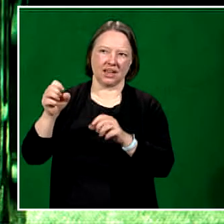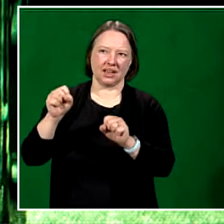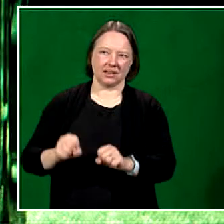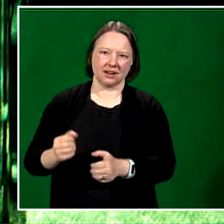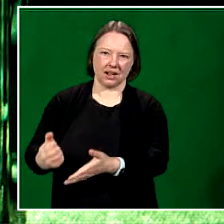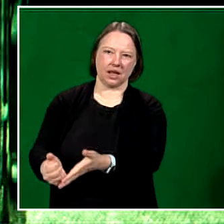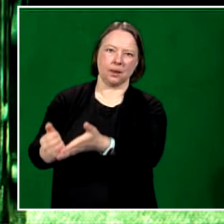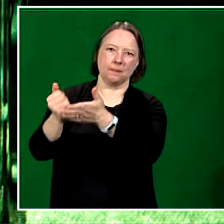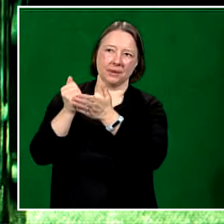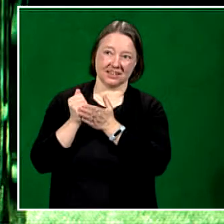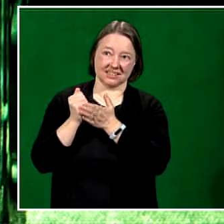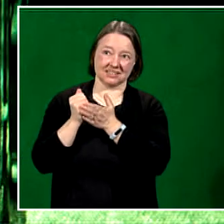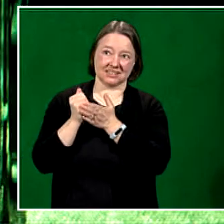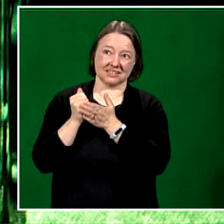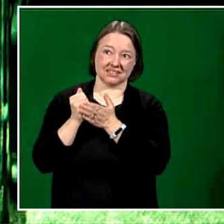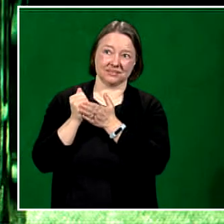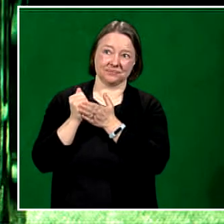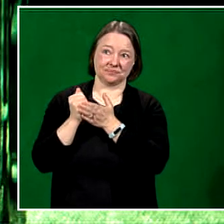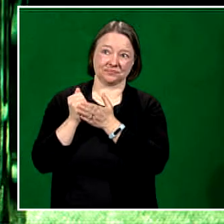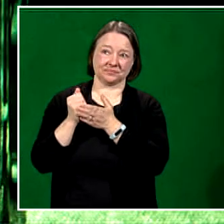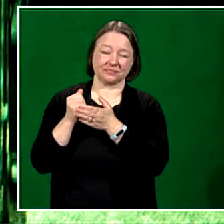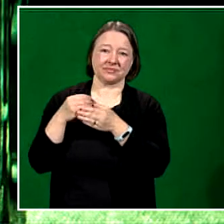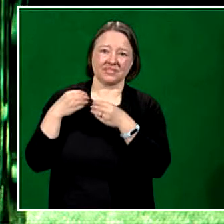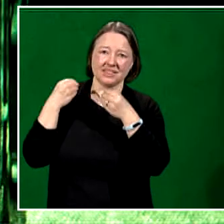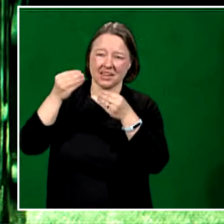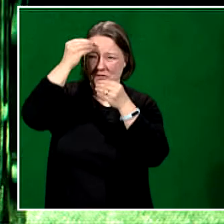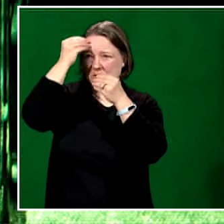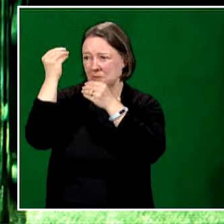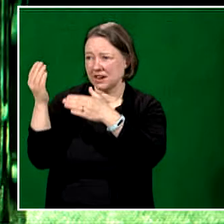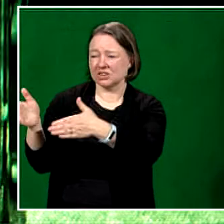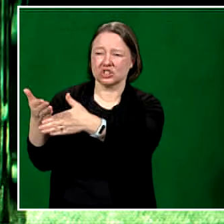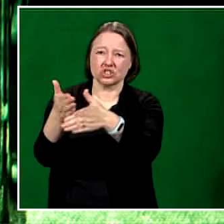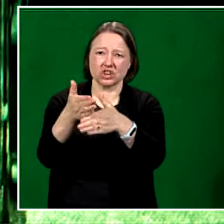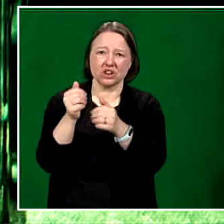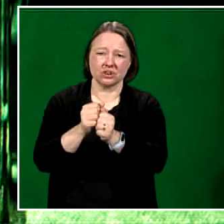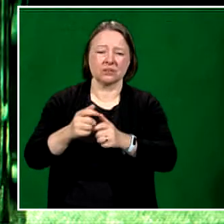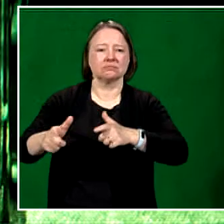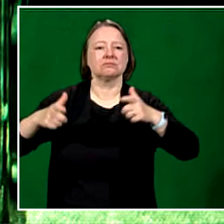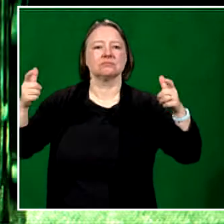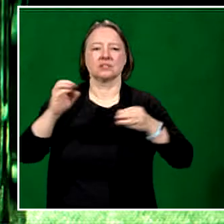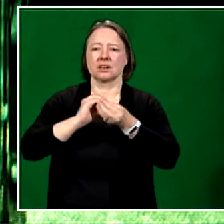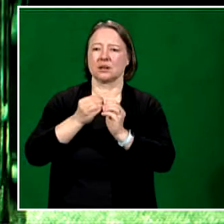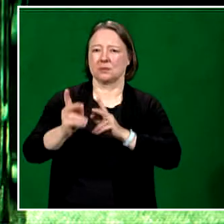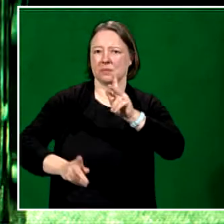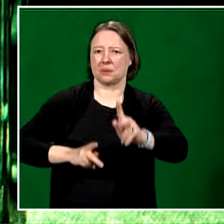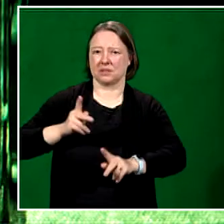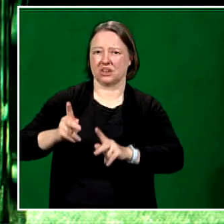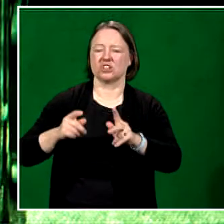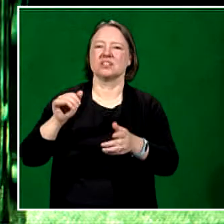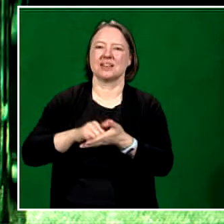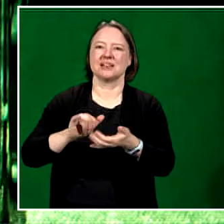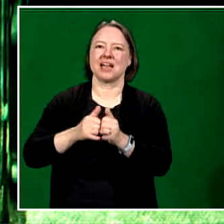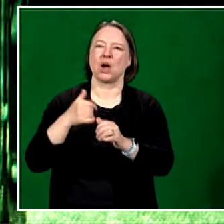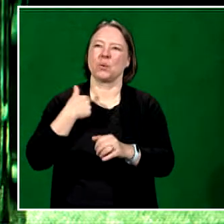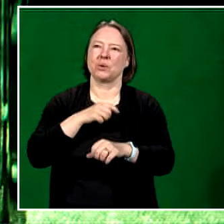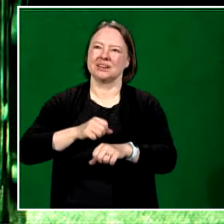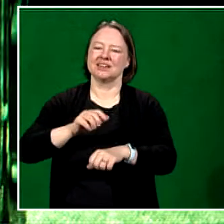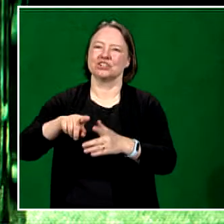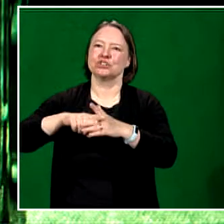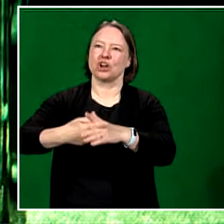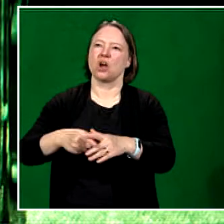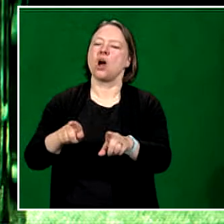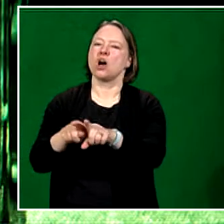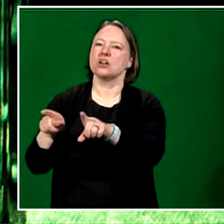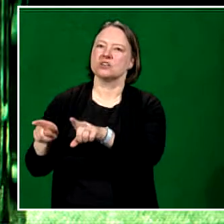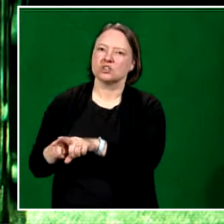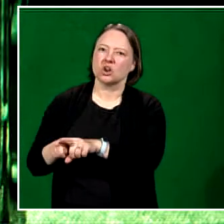help us give this information to the larger population. And that's how we need to start. And we're also